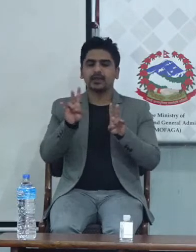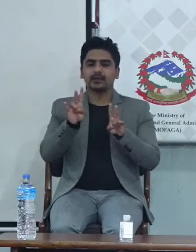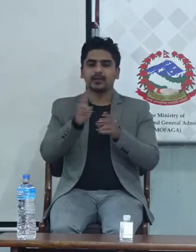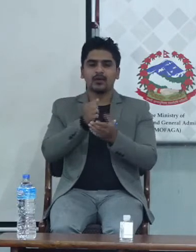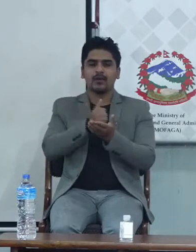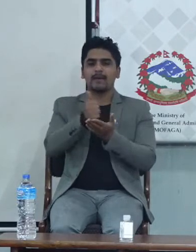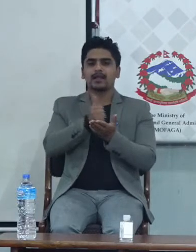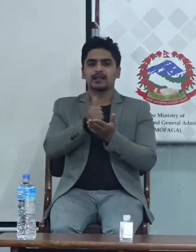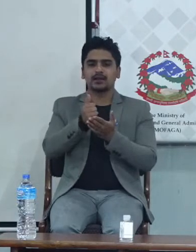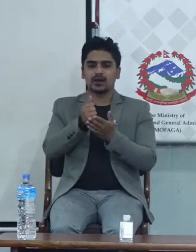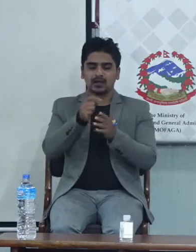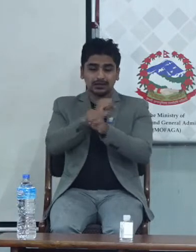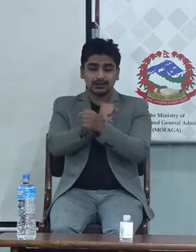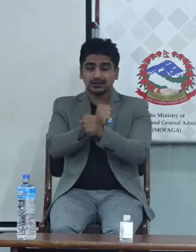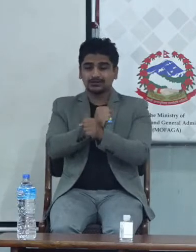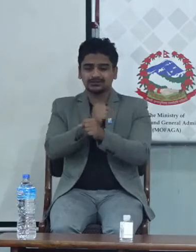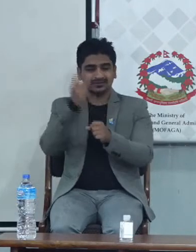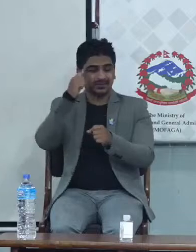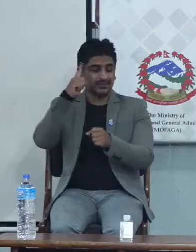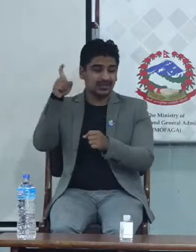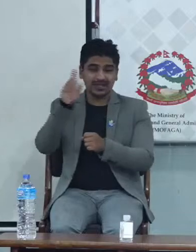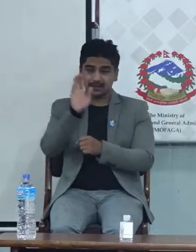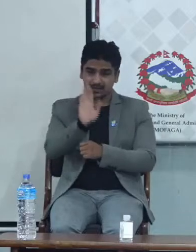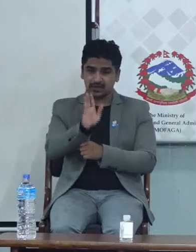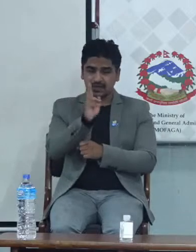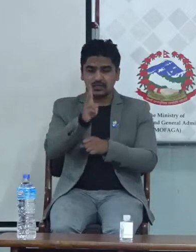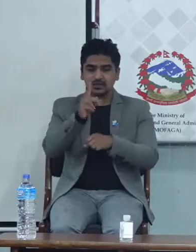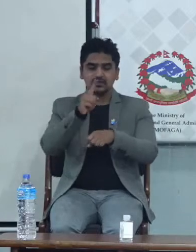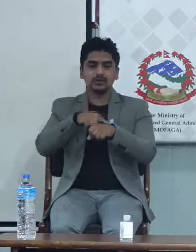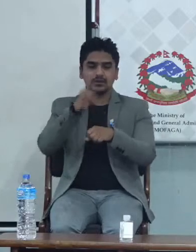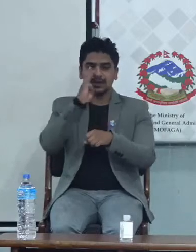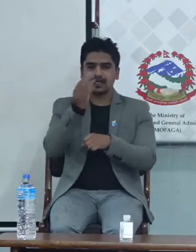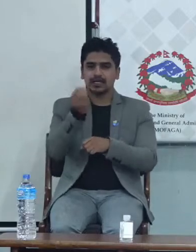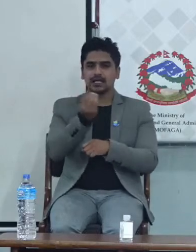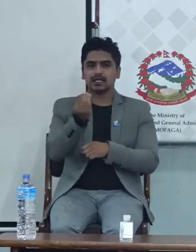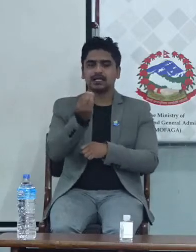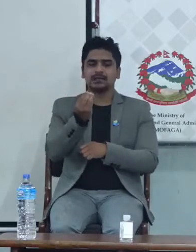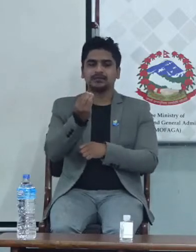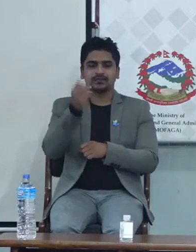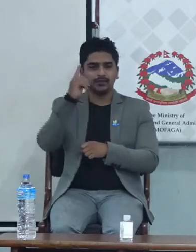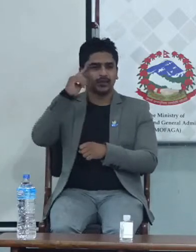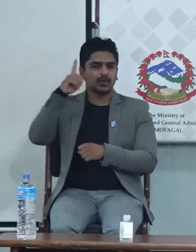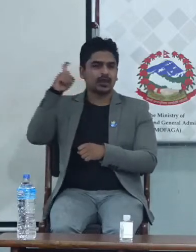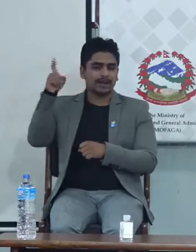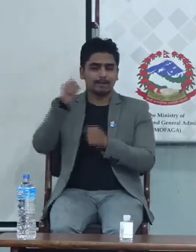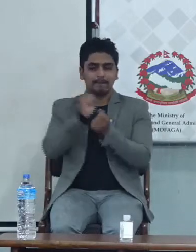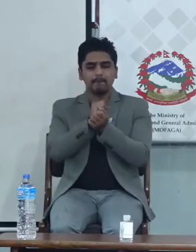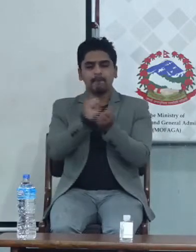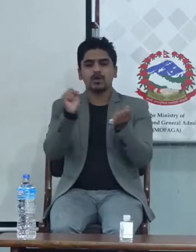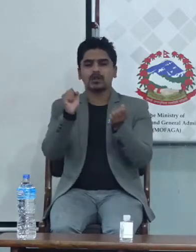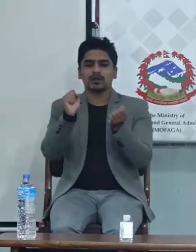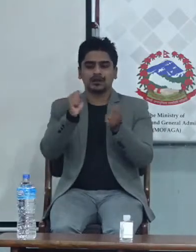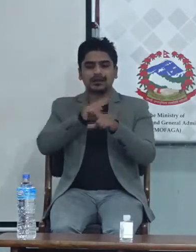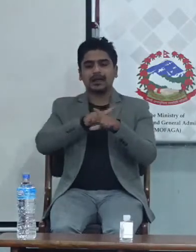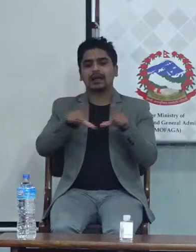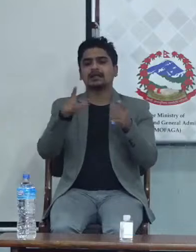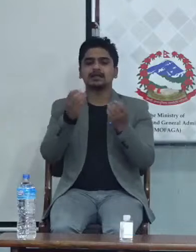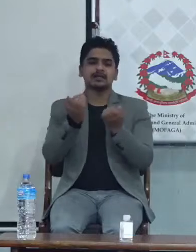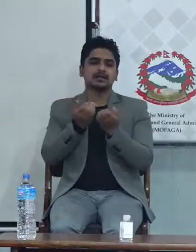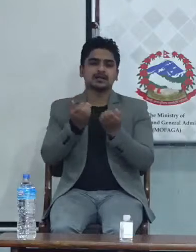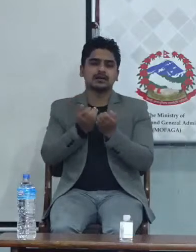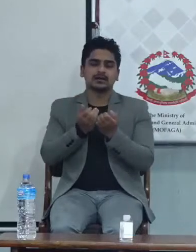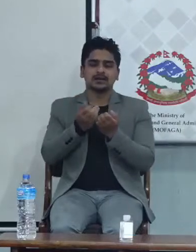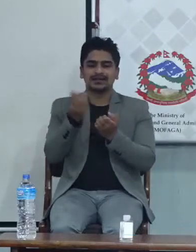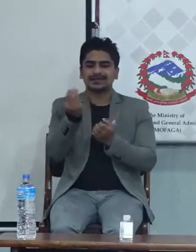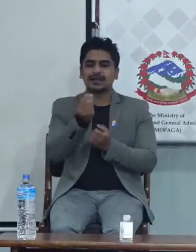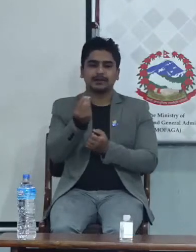because yes, so to manage some stress, we have small measures, and before to begin the